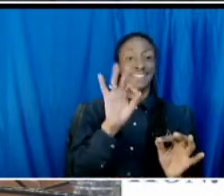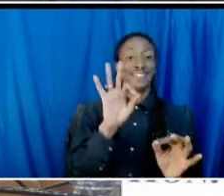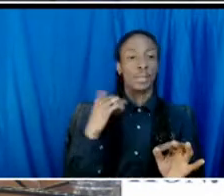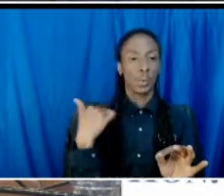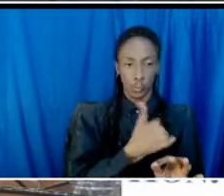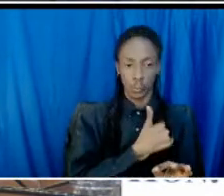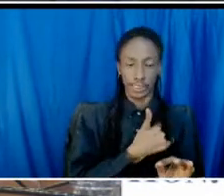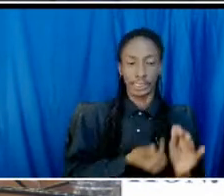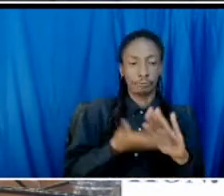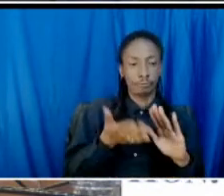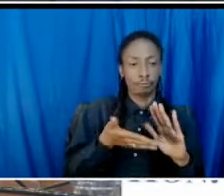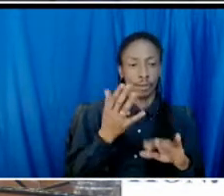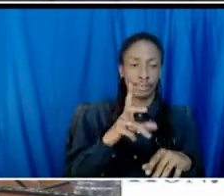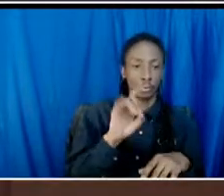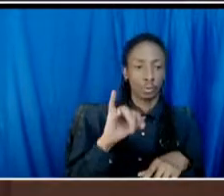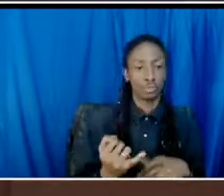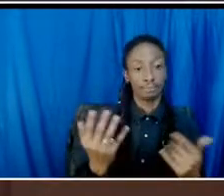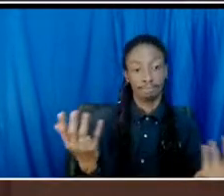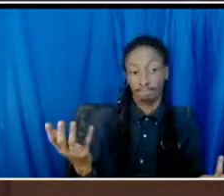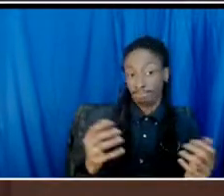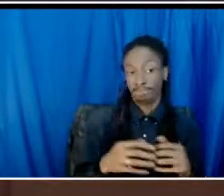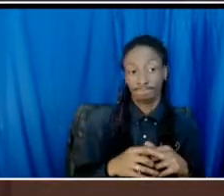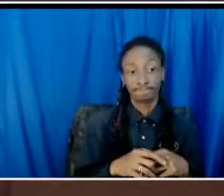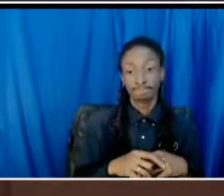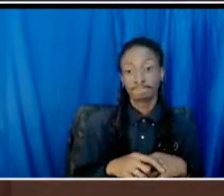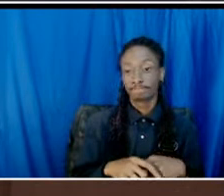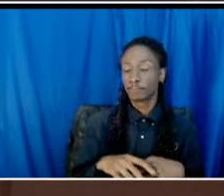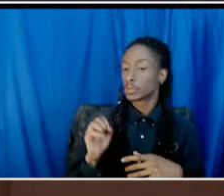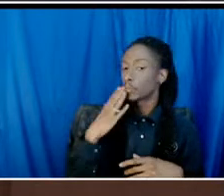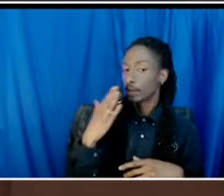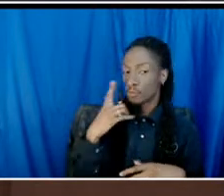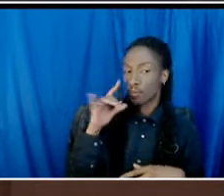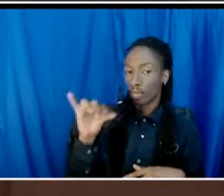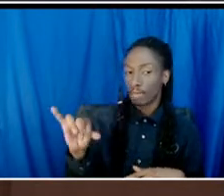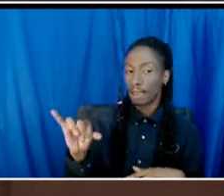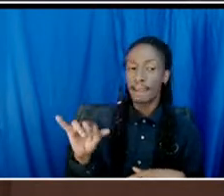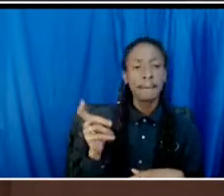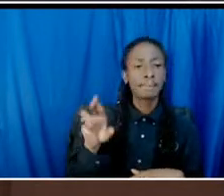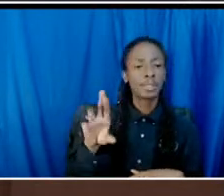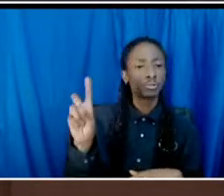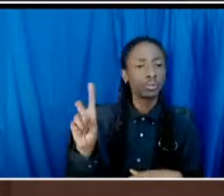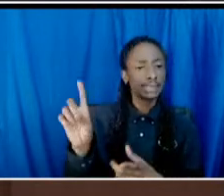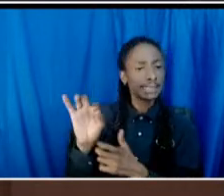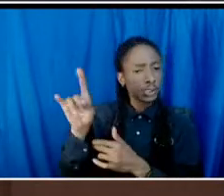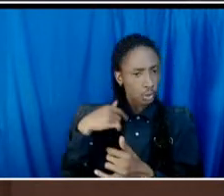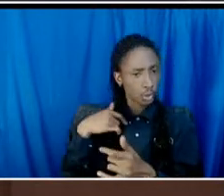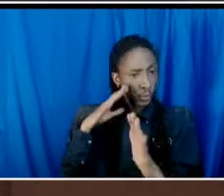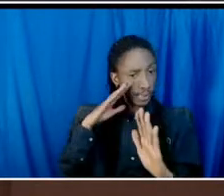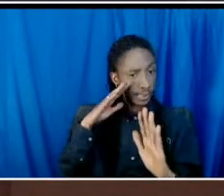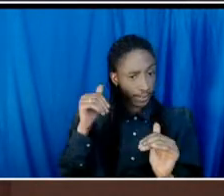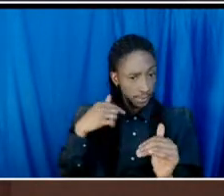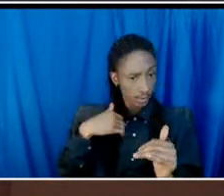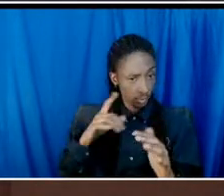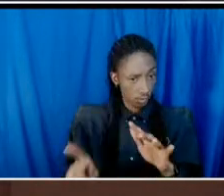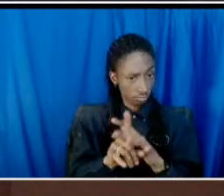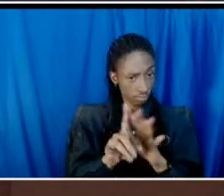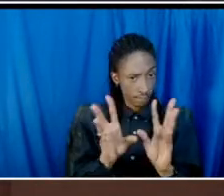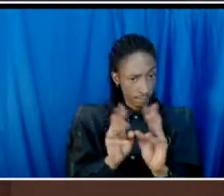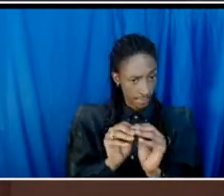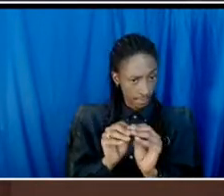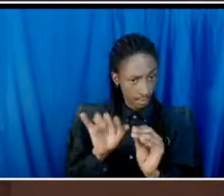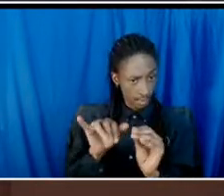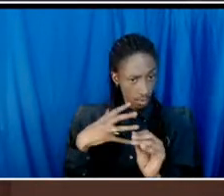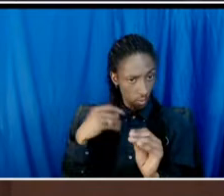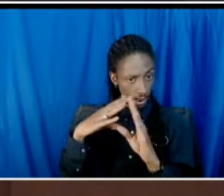Department. Thank you for that, by the way. Mr. Donahue, were you expecting to have to attend a meeting at the White House on